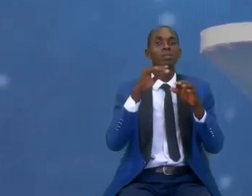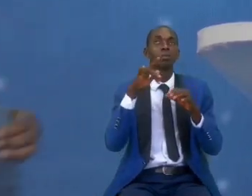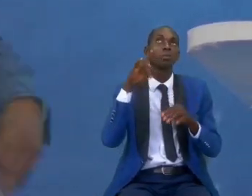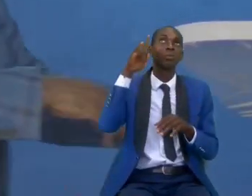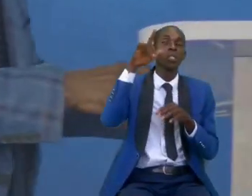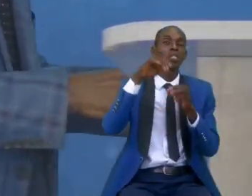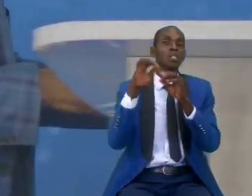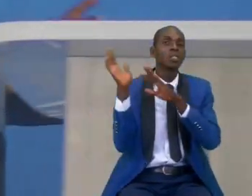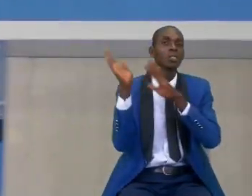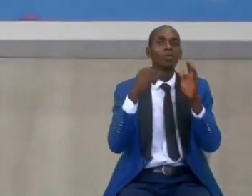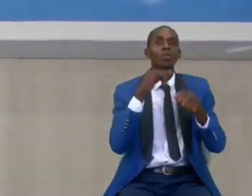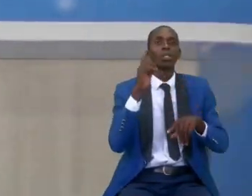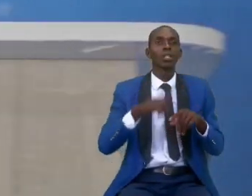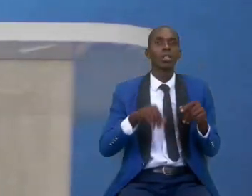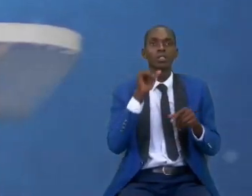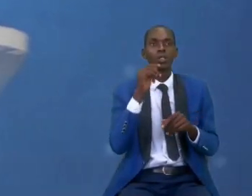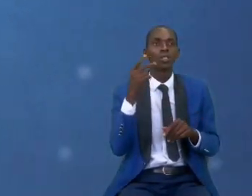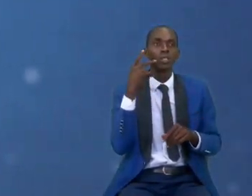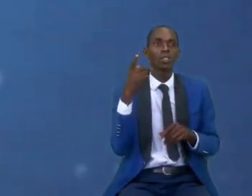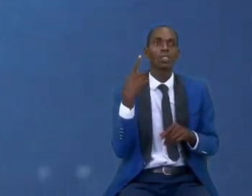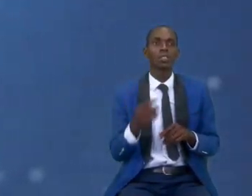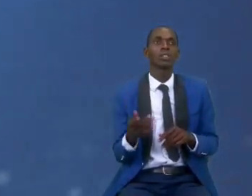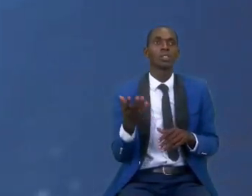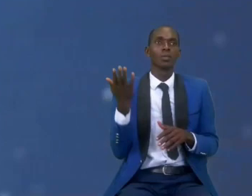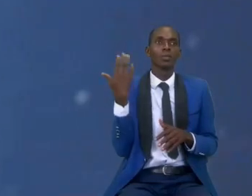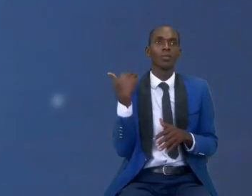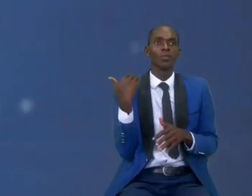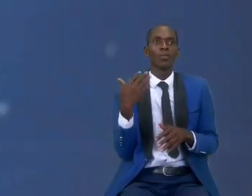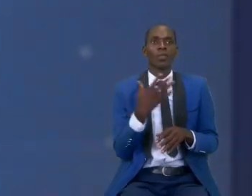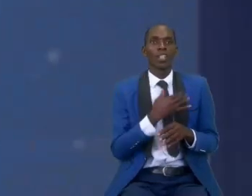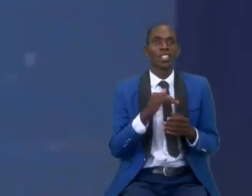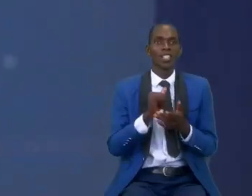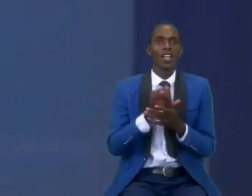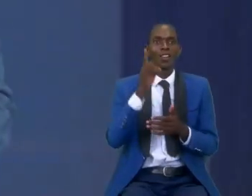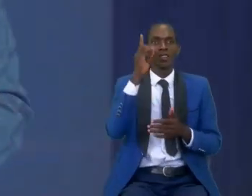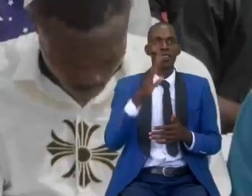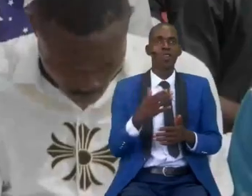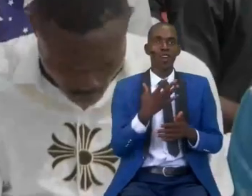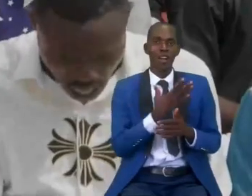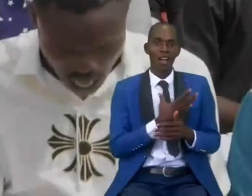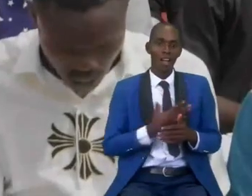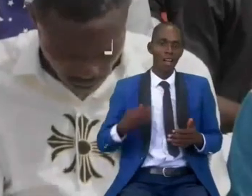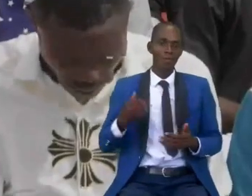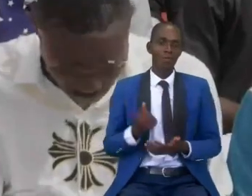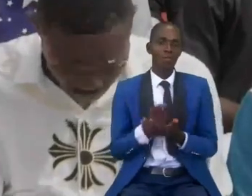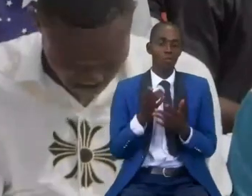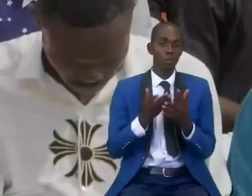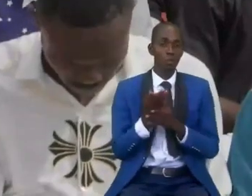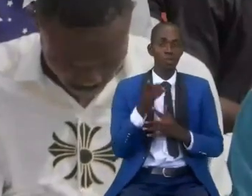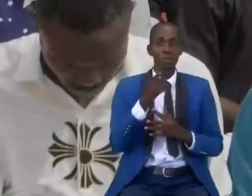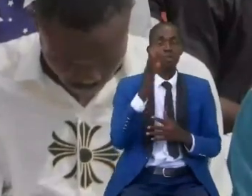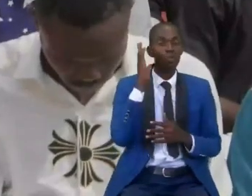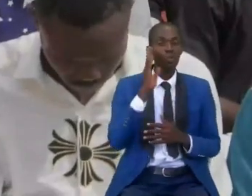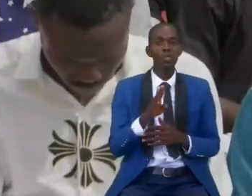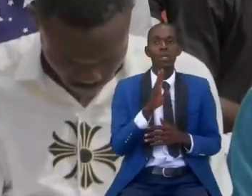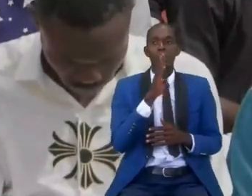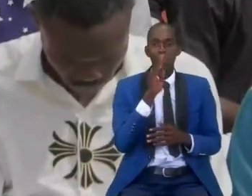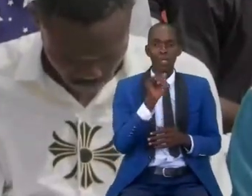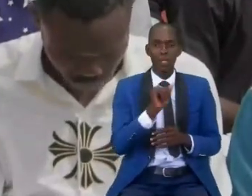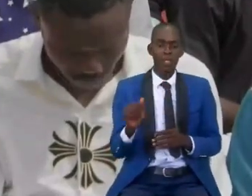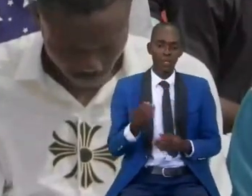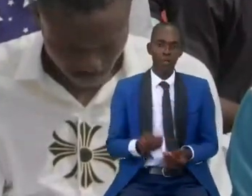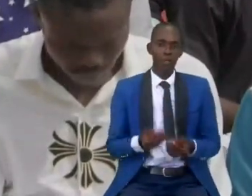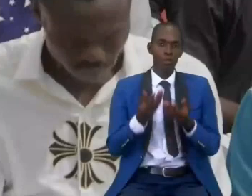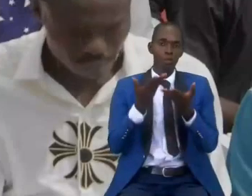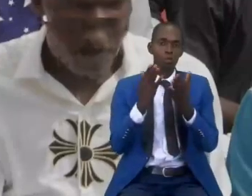has flown through. You are going to be a contributor. You might contribute to the joy of other people,